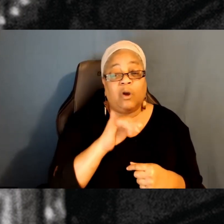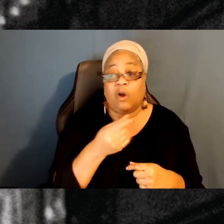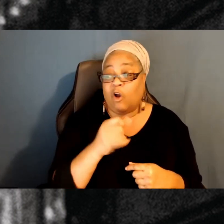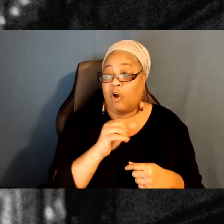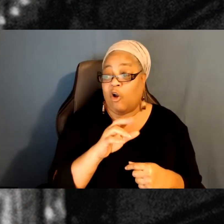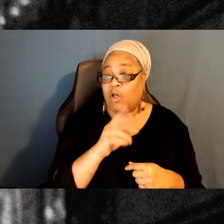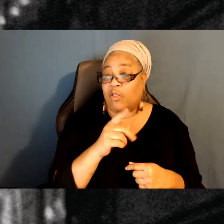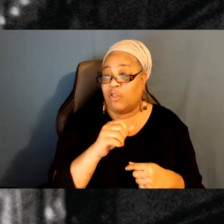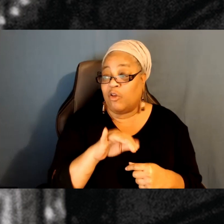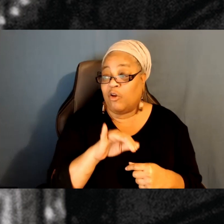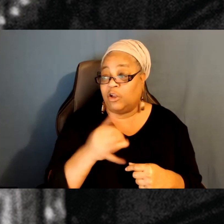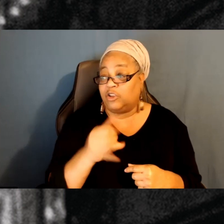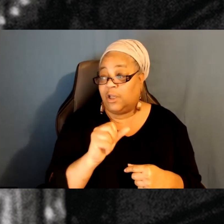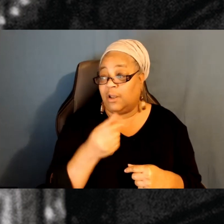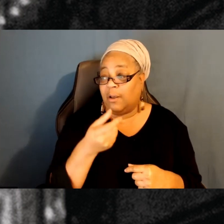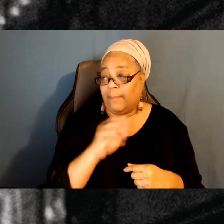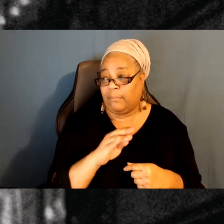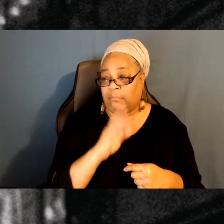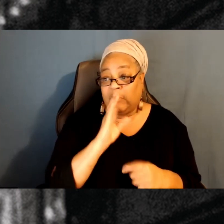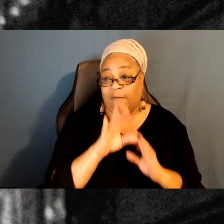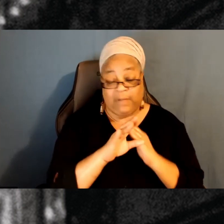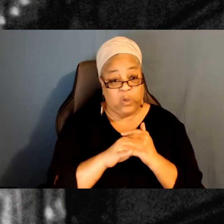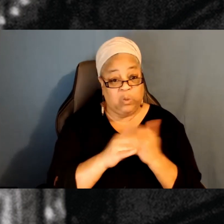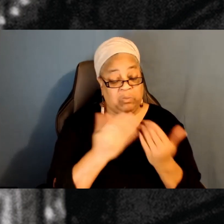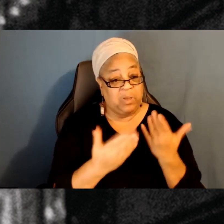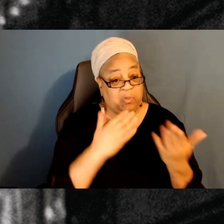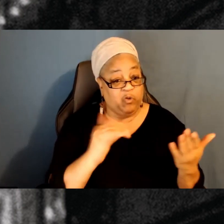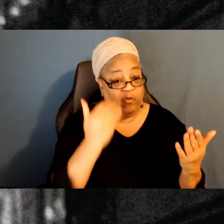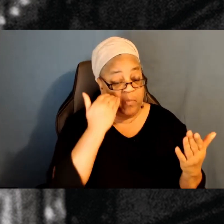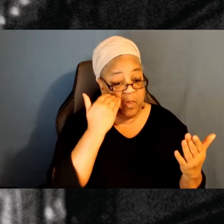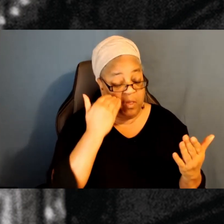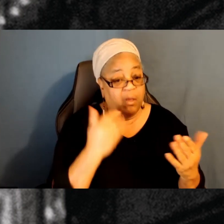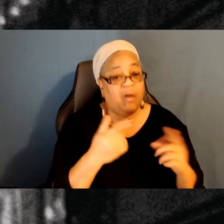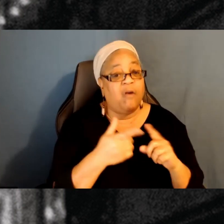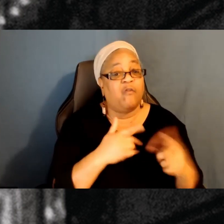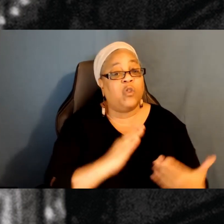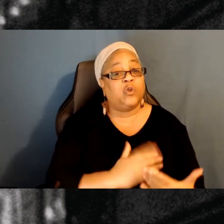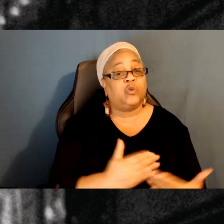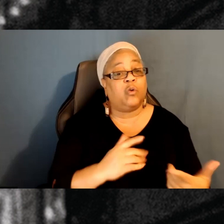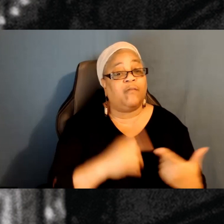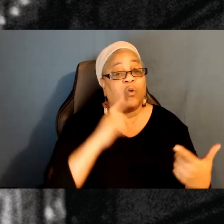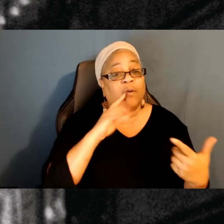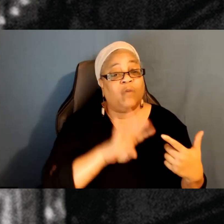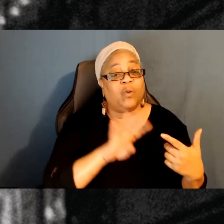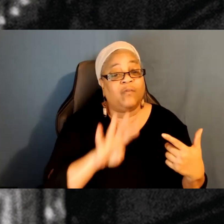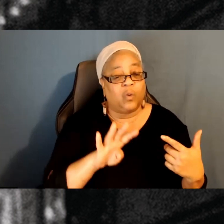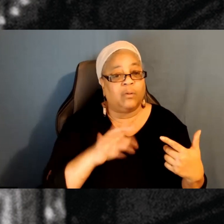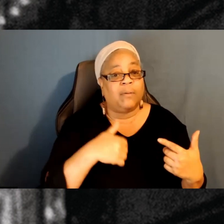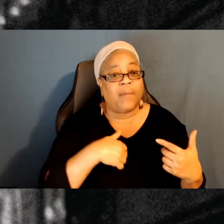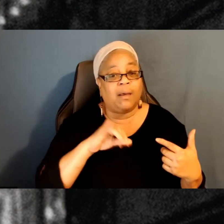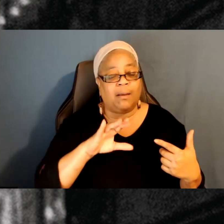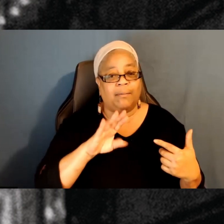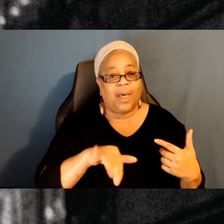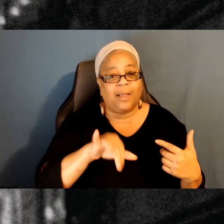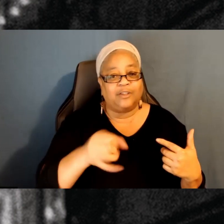It's a video some of you may be familiar with. It's the video for the song 444 by Jay-Z. I am not going to screen